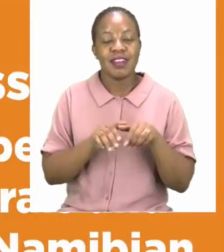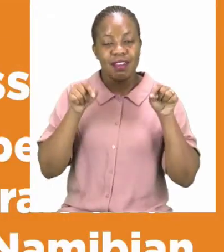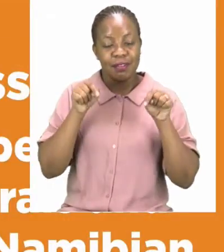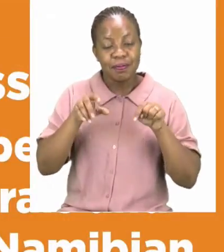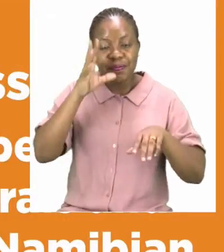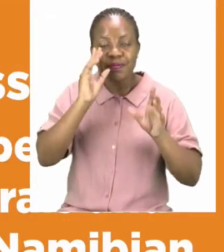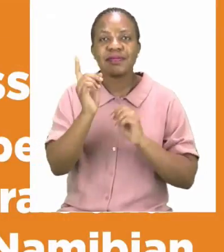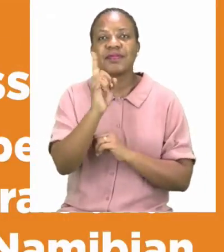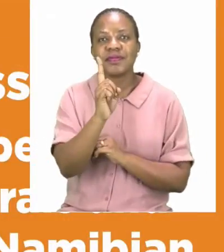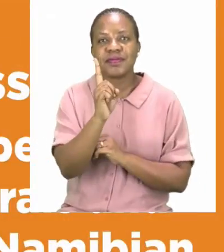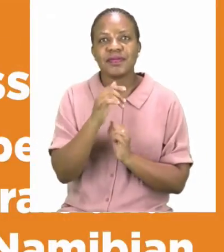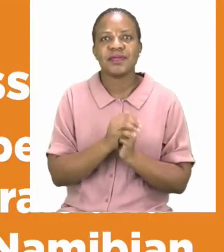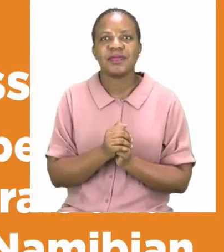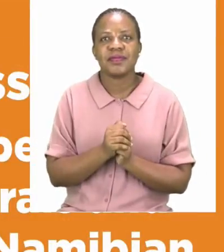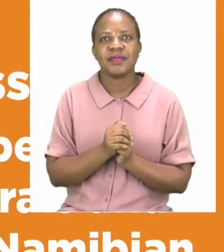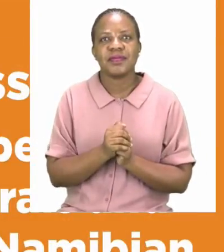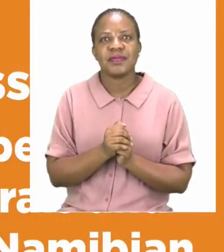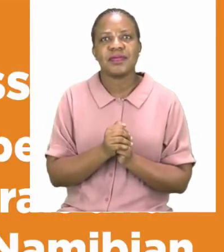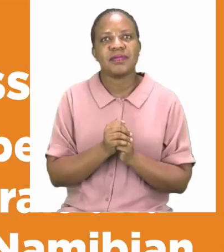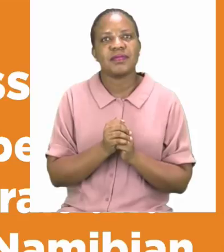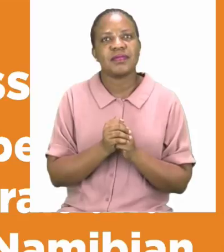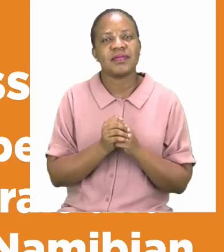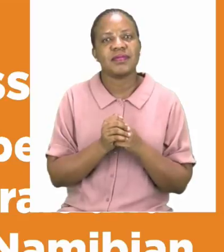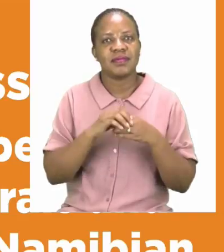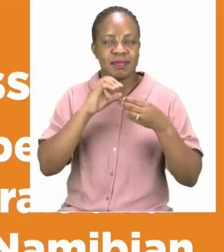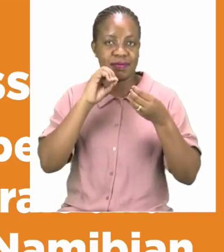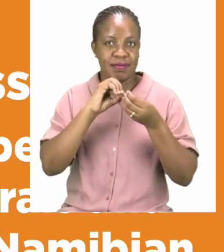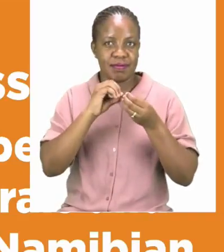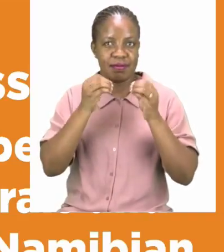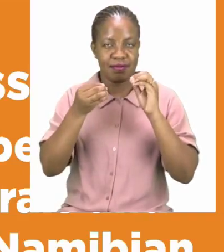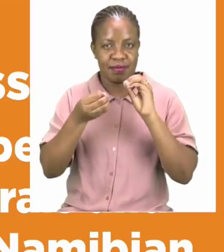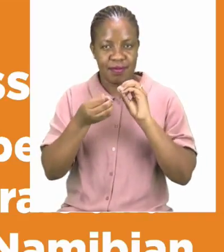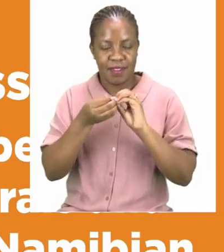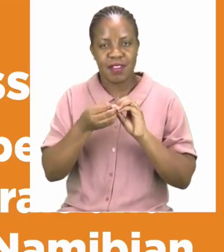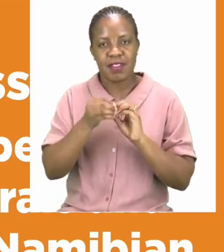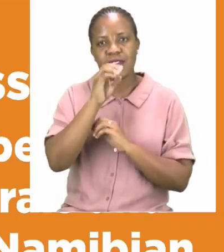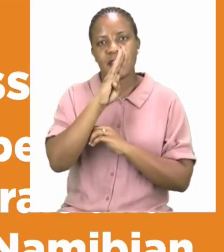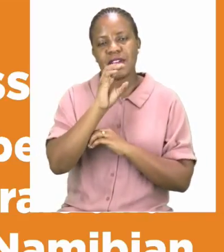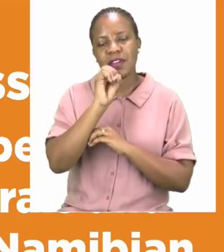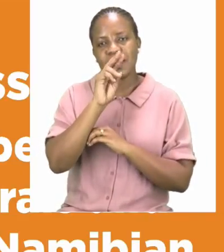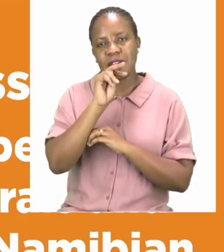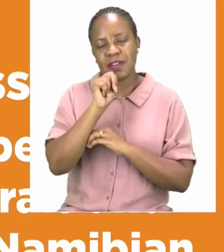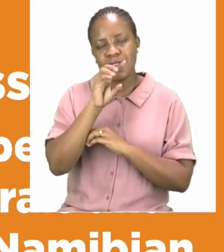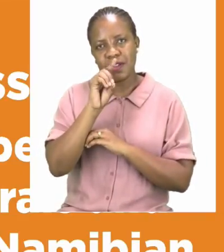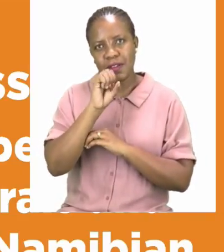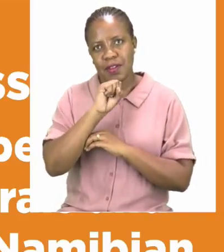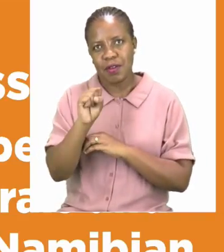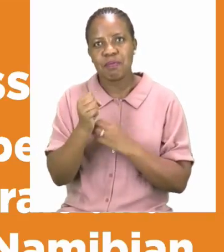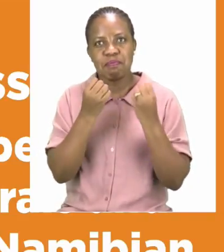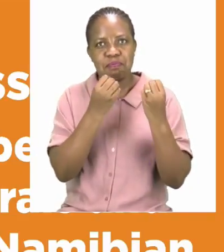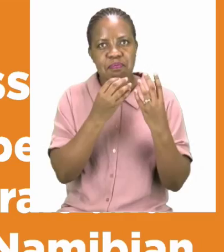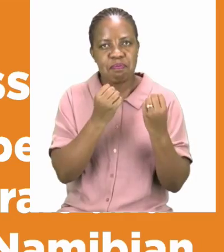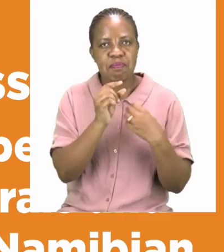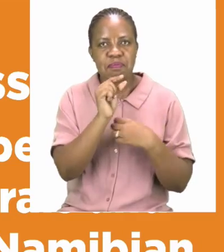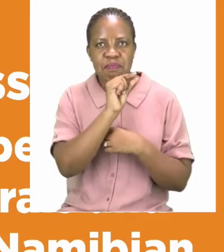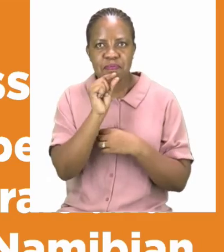today's lesson, we will be talking about number bonds, plurals, and the